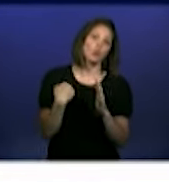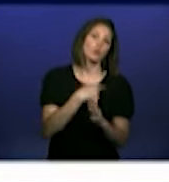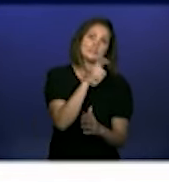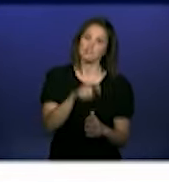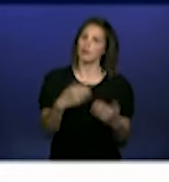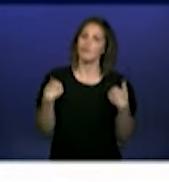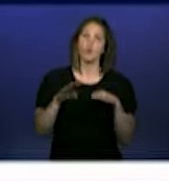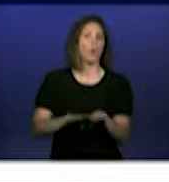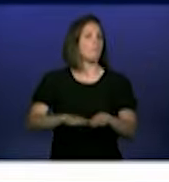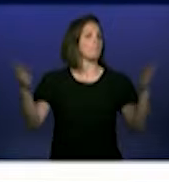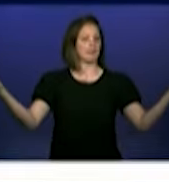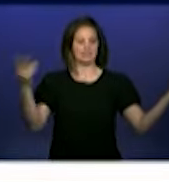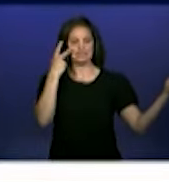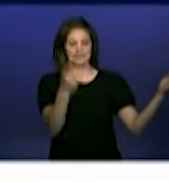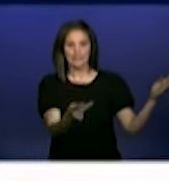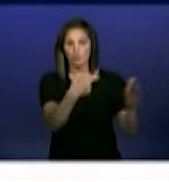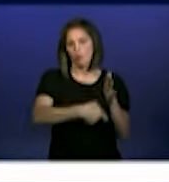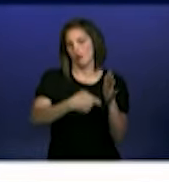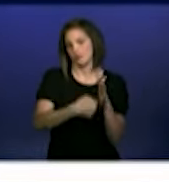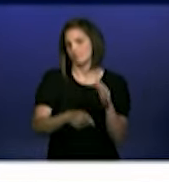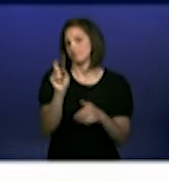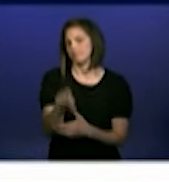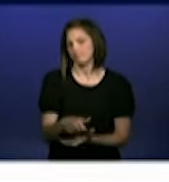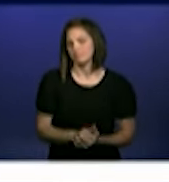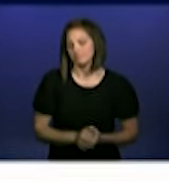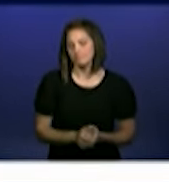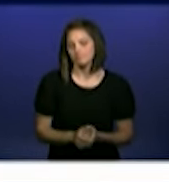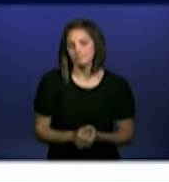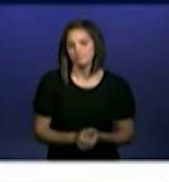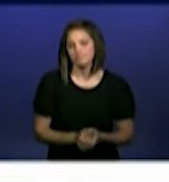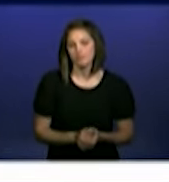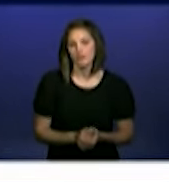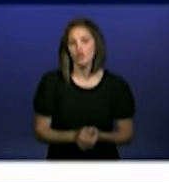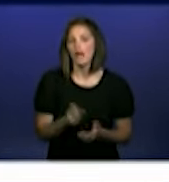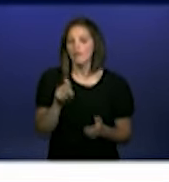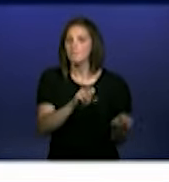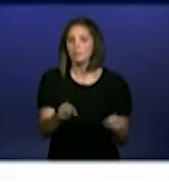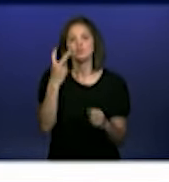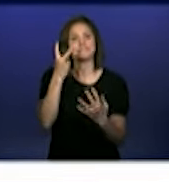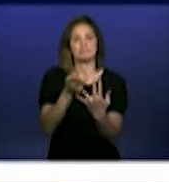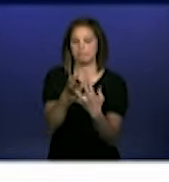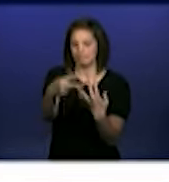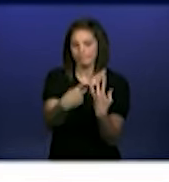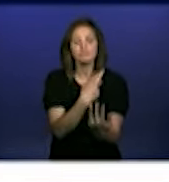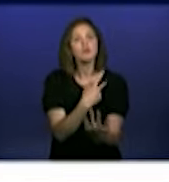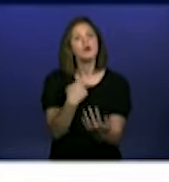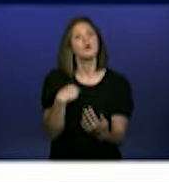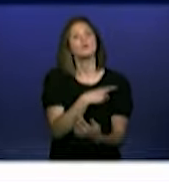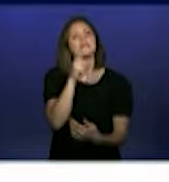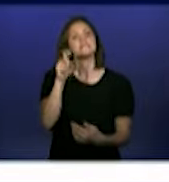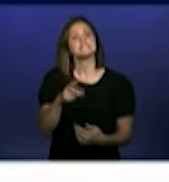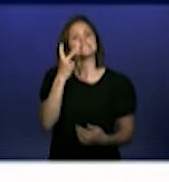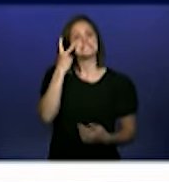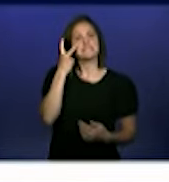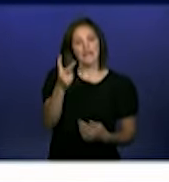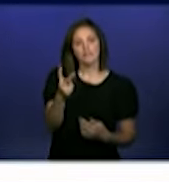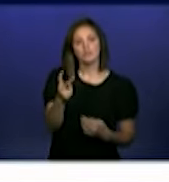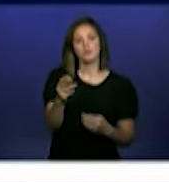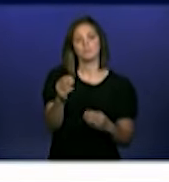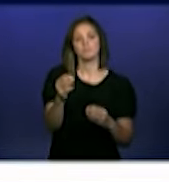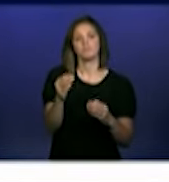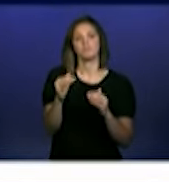pricing of healthcare. We need to be looking at what I've been told is site-neutral reimbursement in speaking with